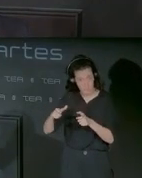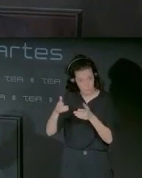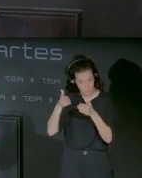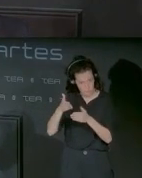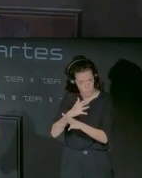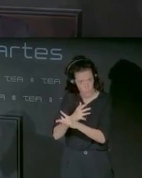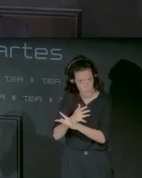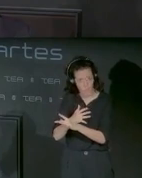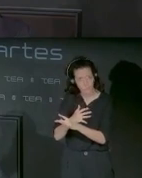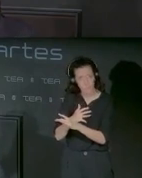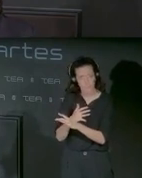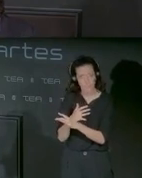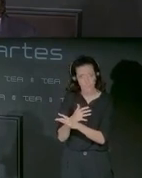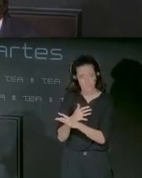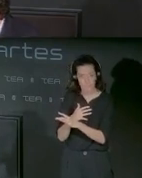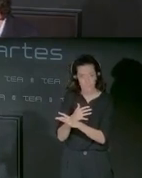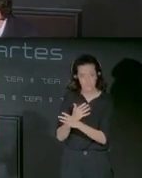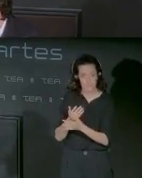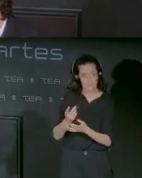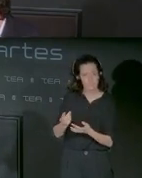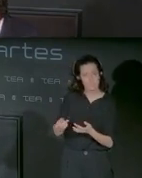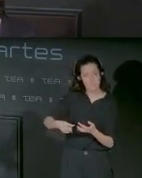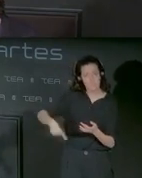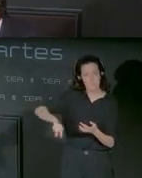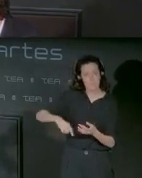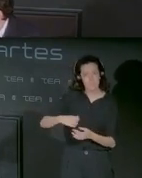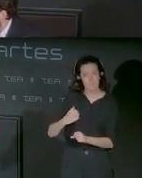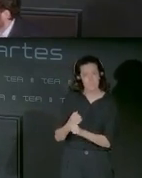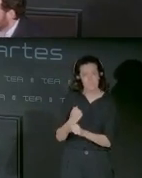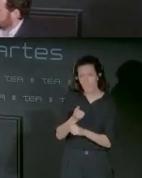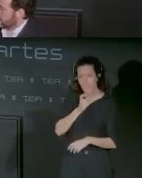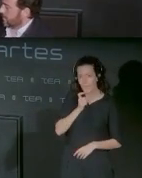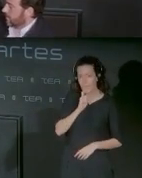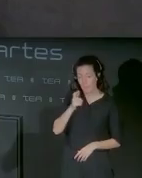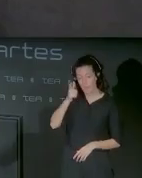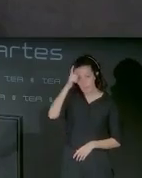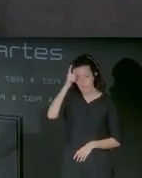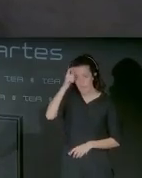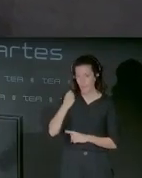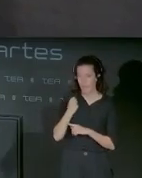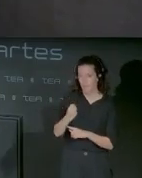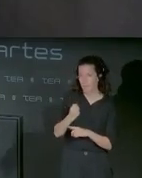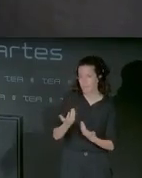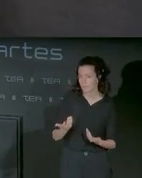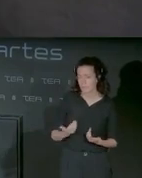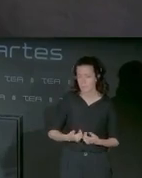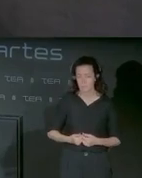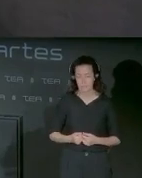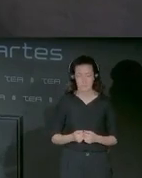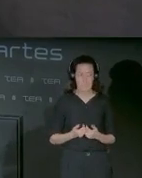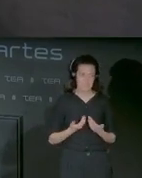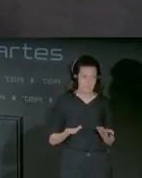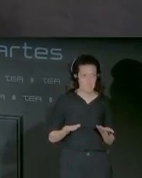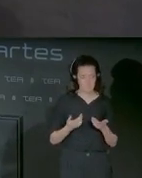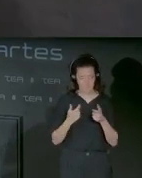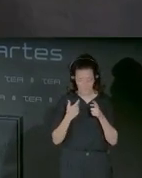Germany support video games? Well, actually, it's not a department, it's a division, but... a